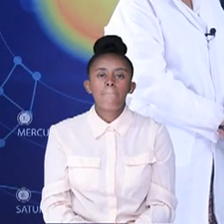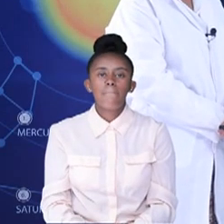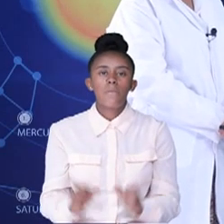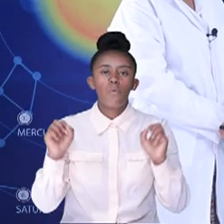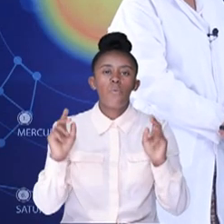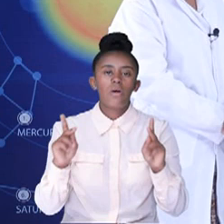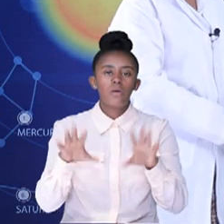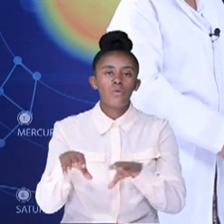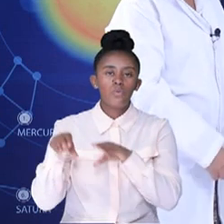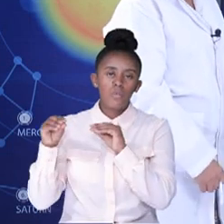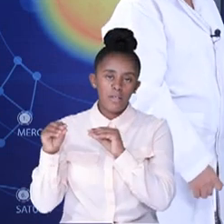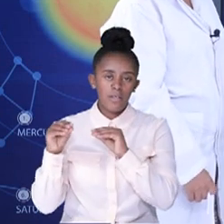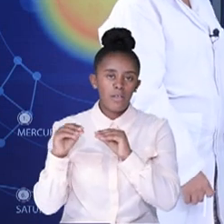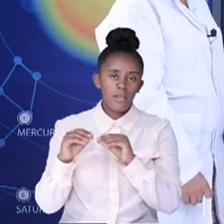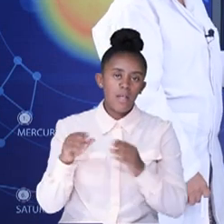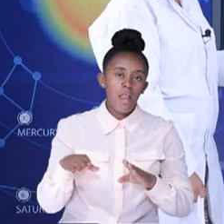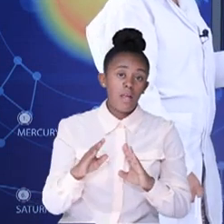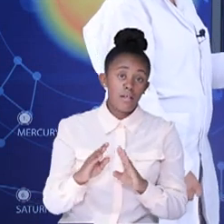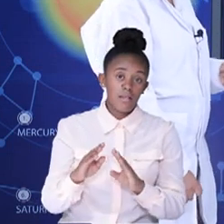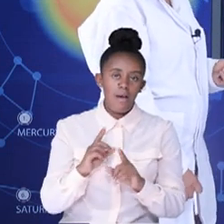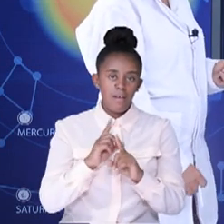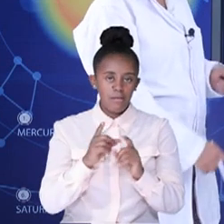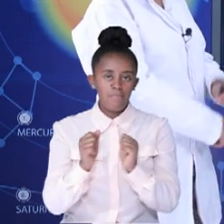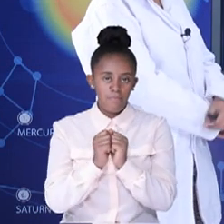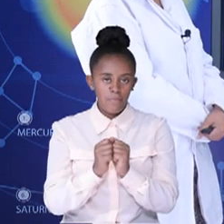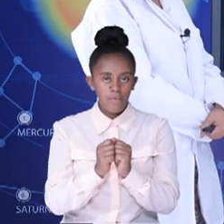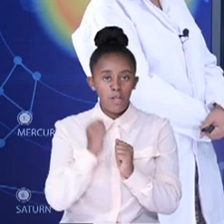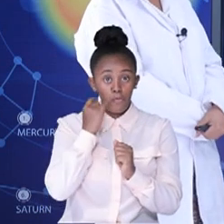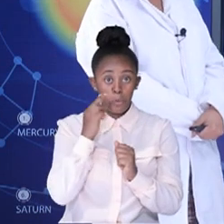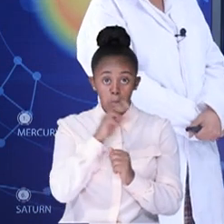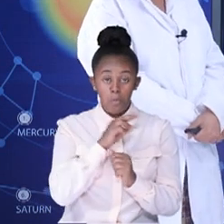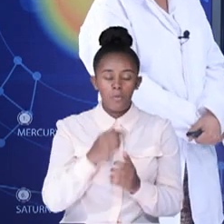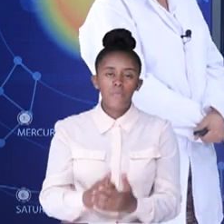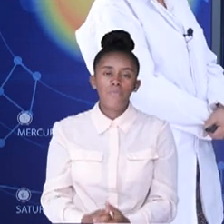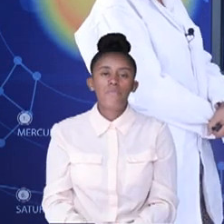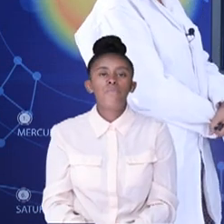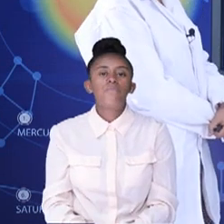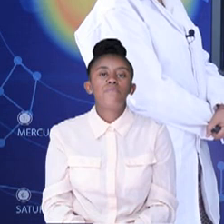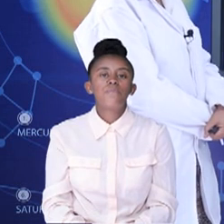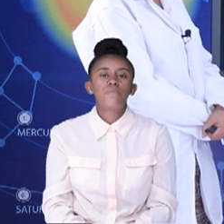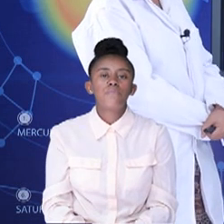Okay, students, let's see the answer. If you answer this question